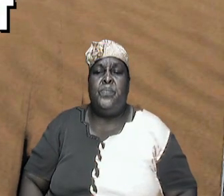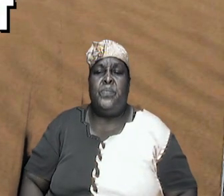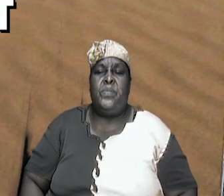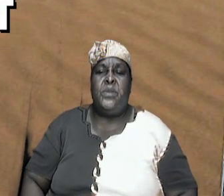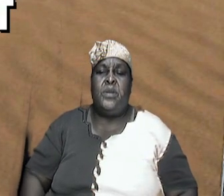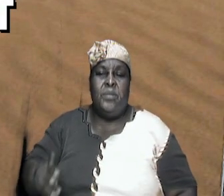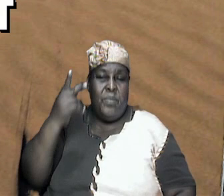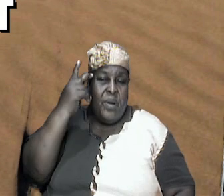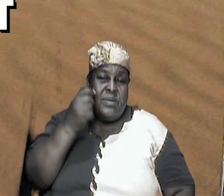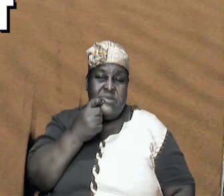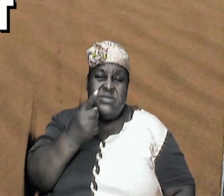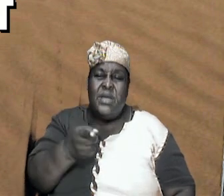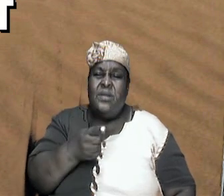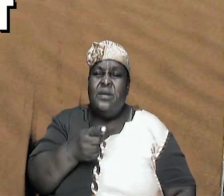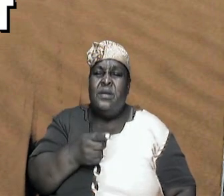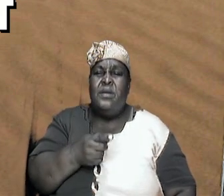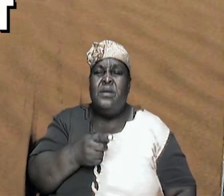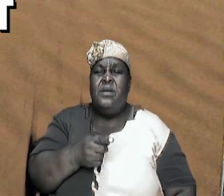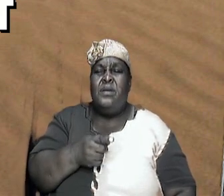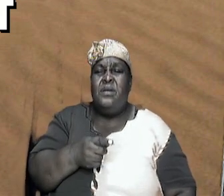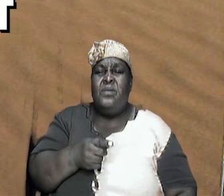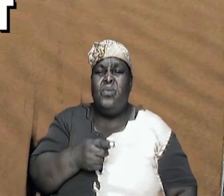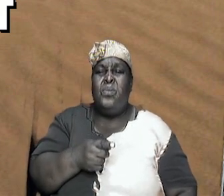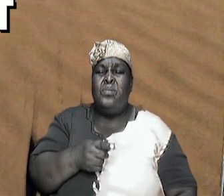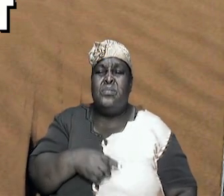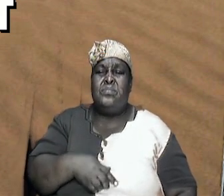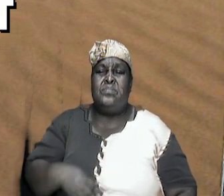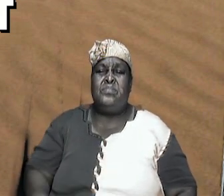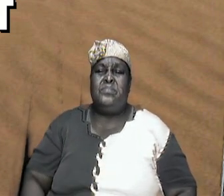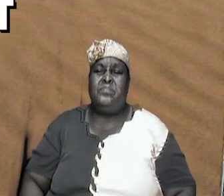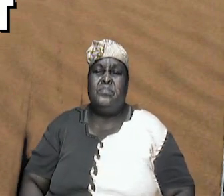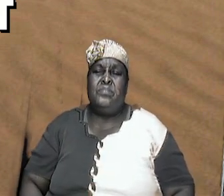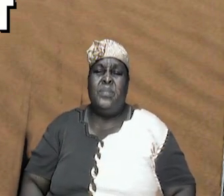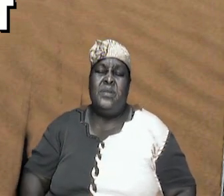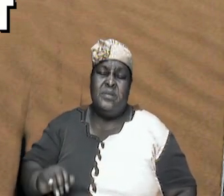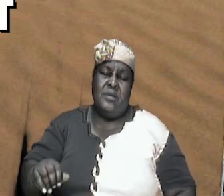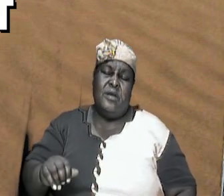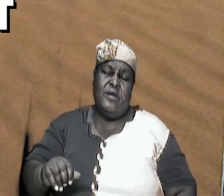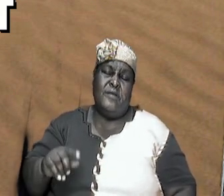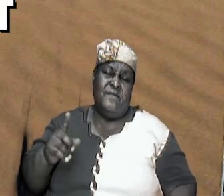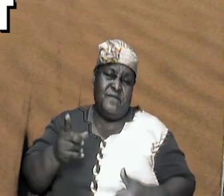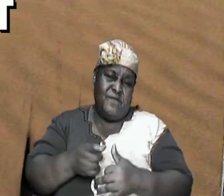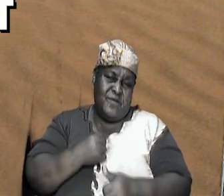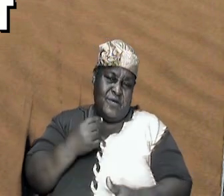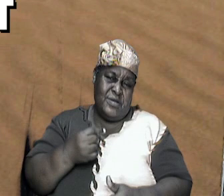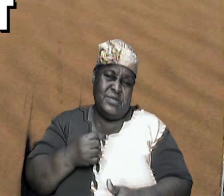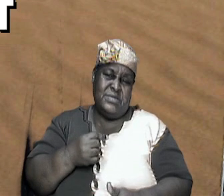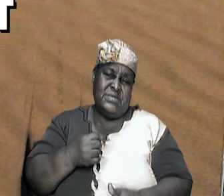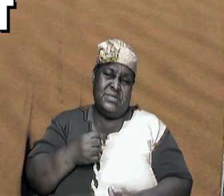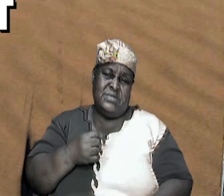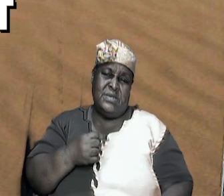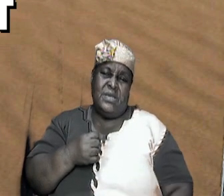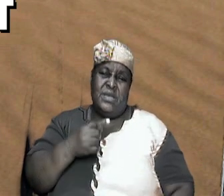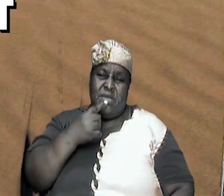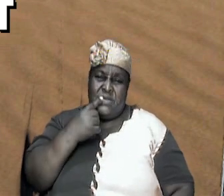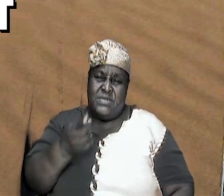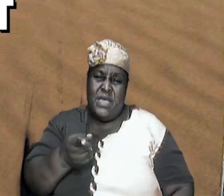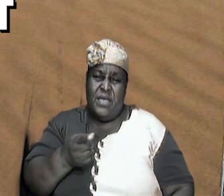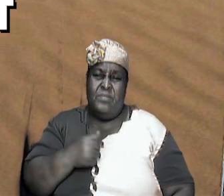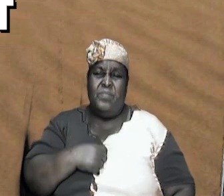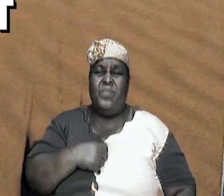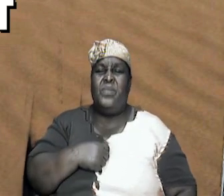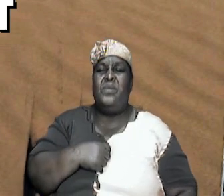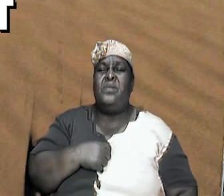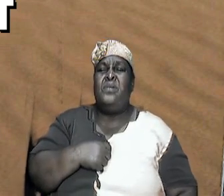So Paul is saying here, so we're still on the first source. So just to be clear, I'm saying one